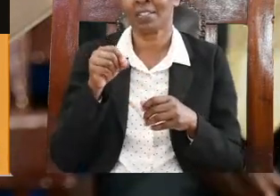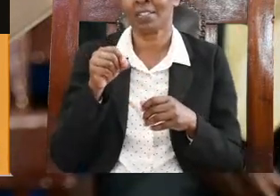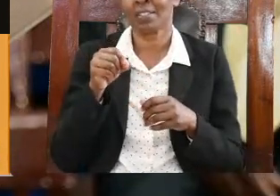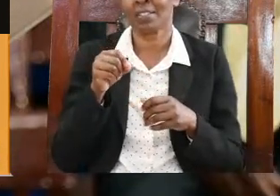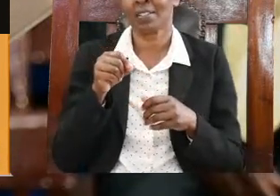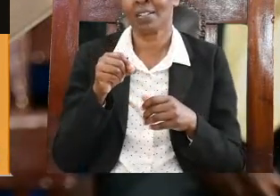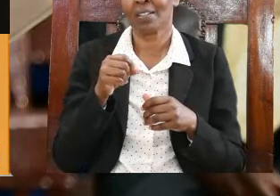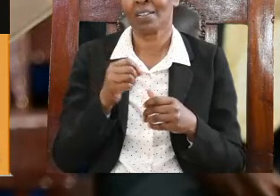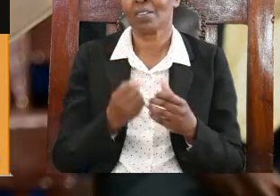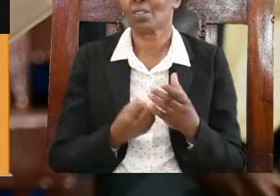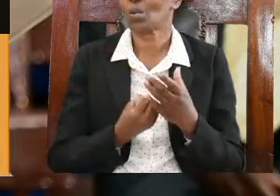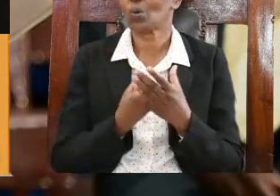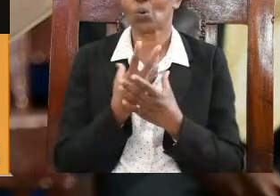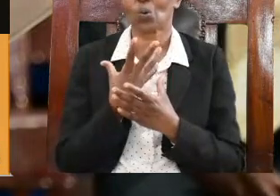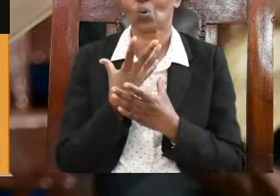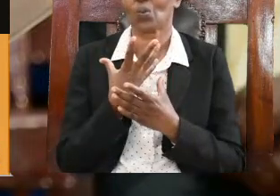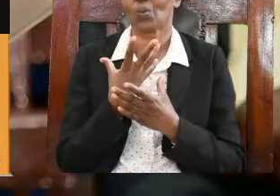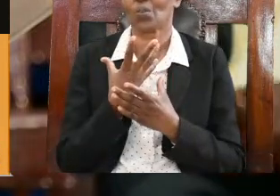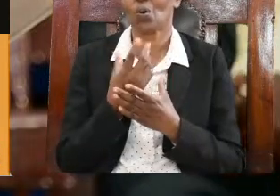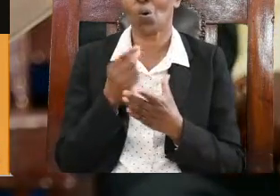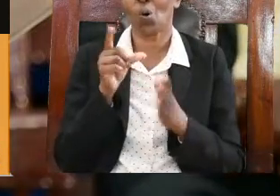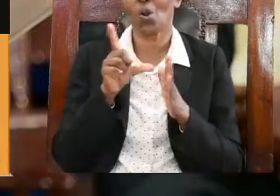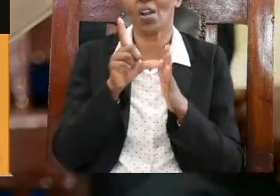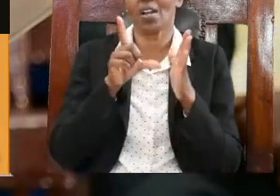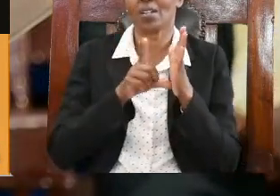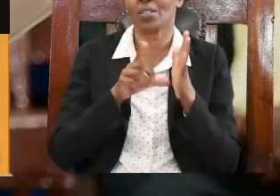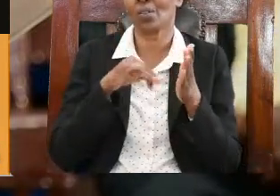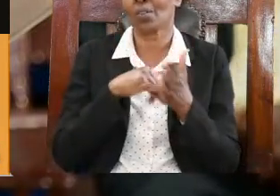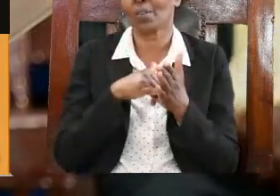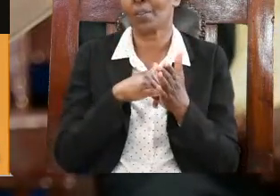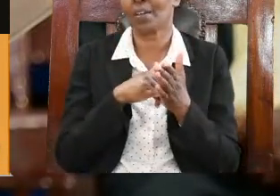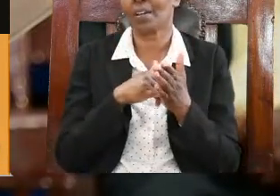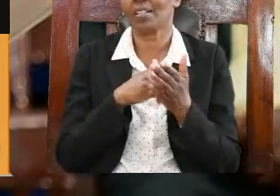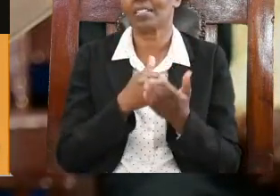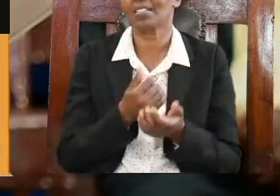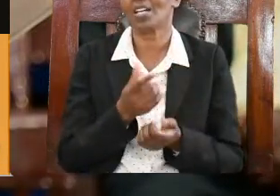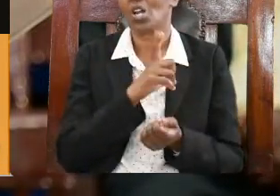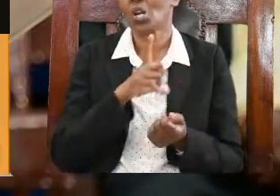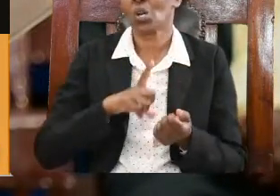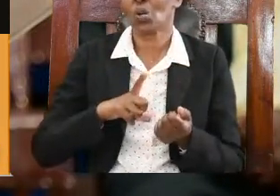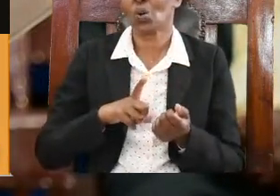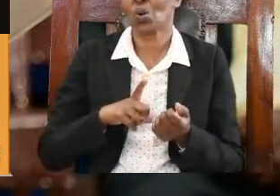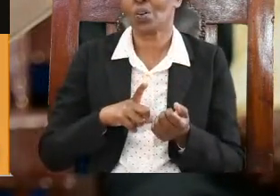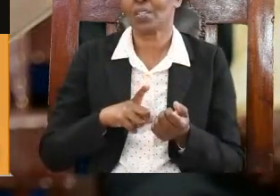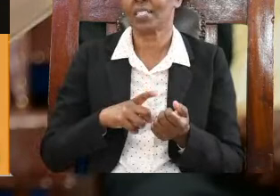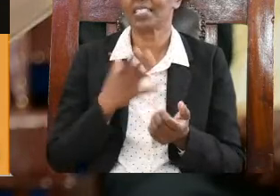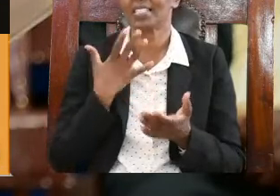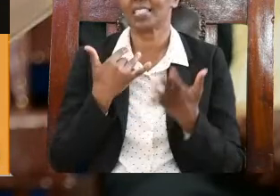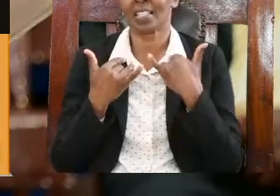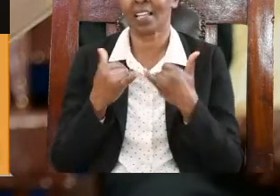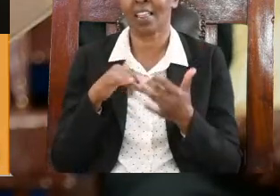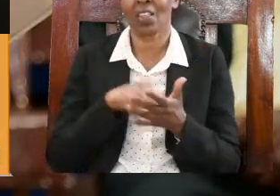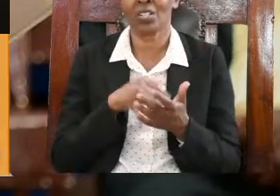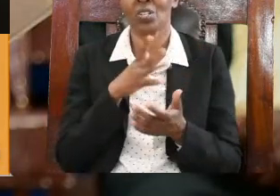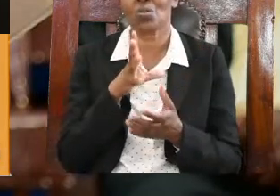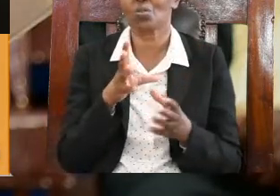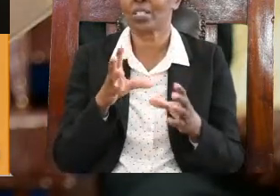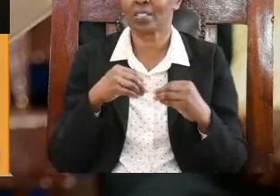the growth or the lessons that the Lord intends you to gain through